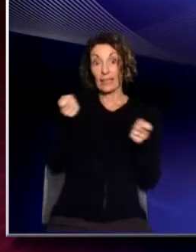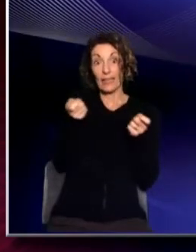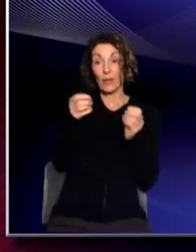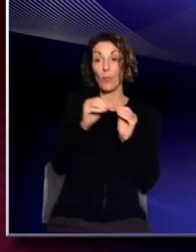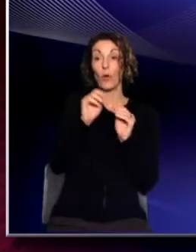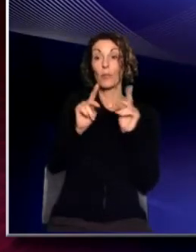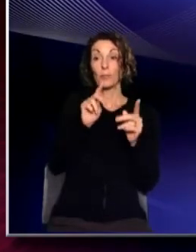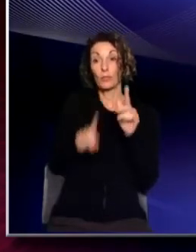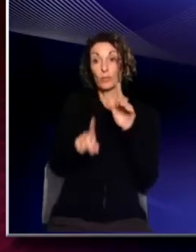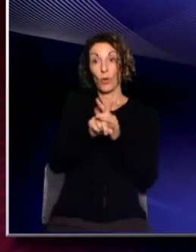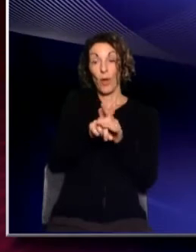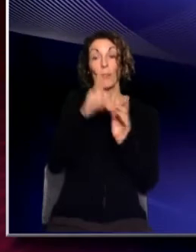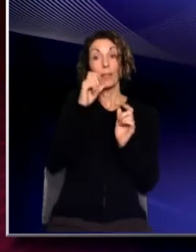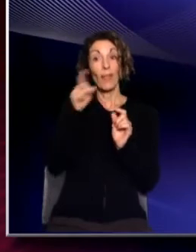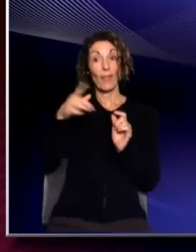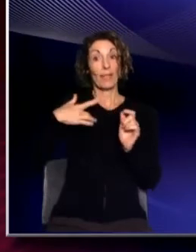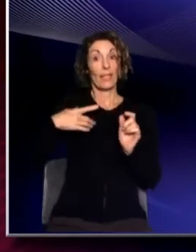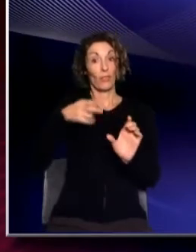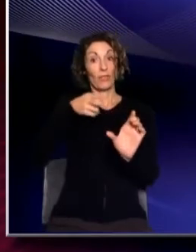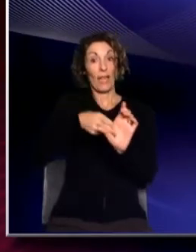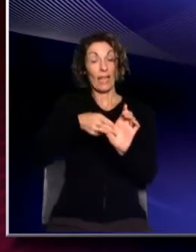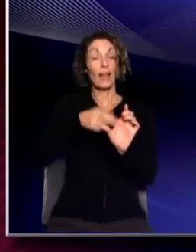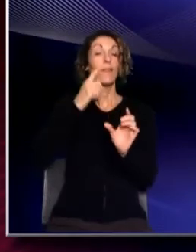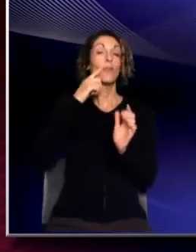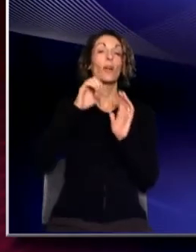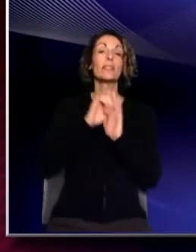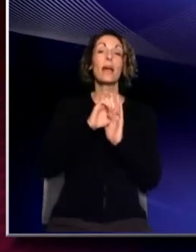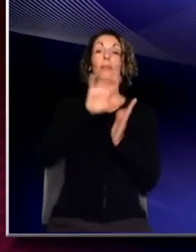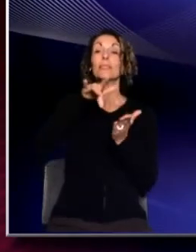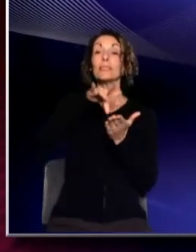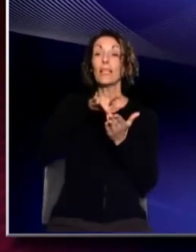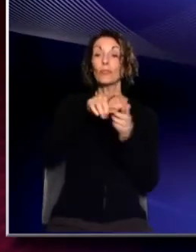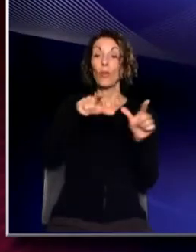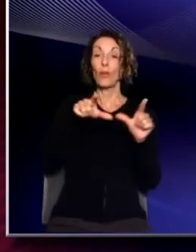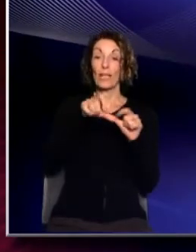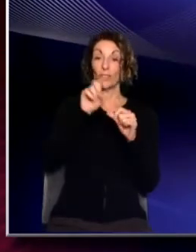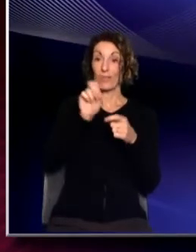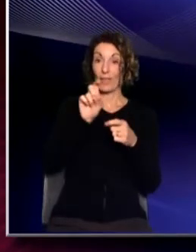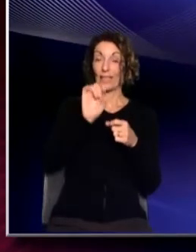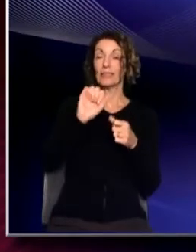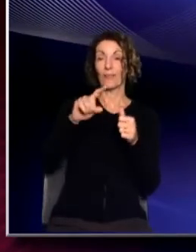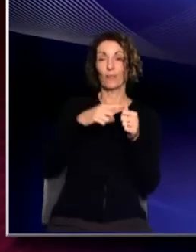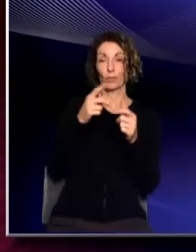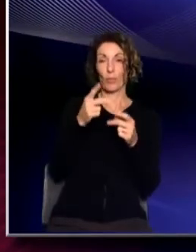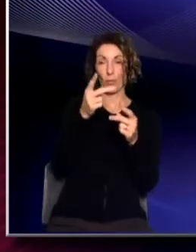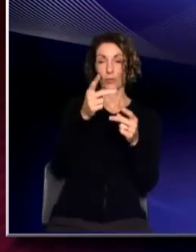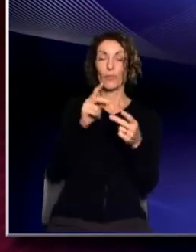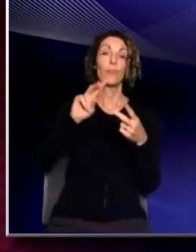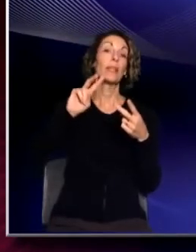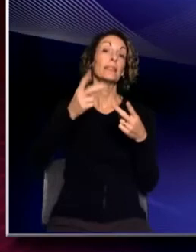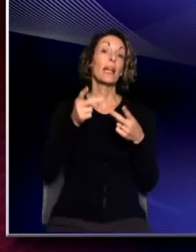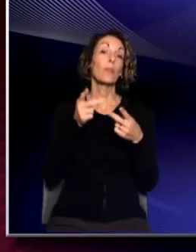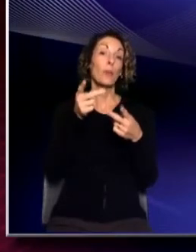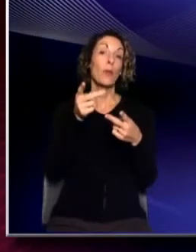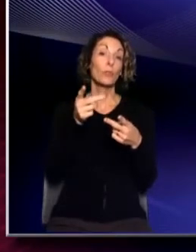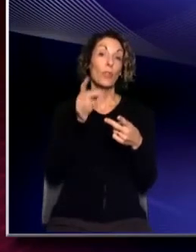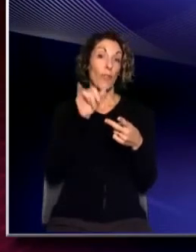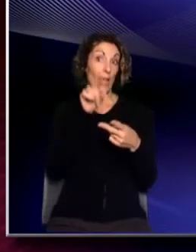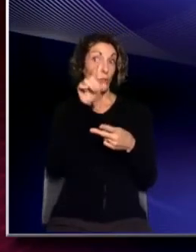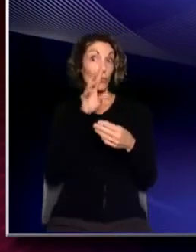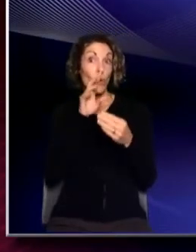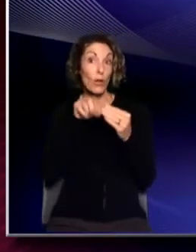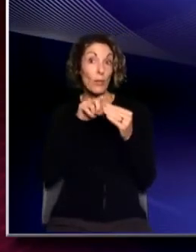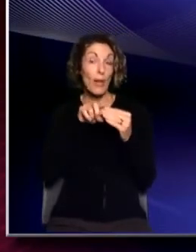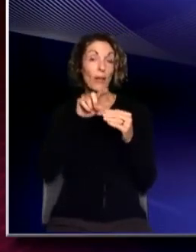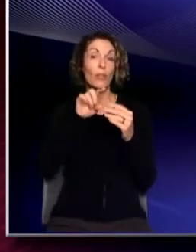having a centralized location in Phoenix, that was that first proposal. The second proposal you're referring to about technology was just, you